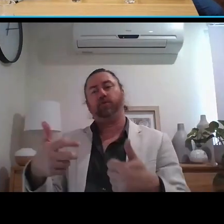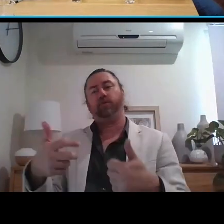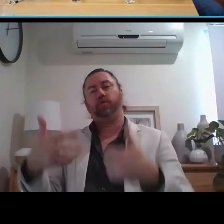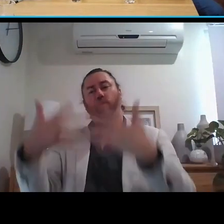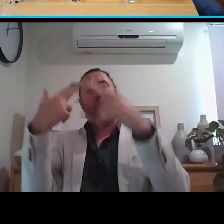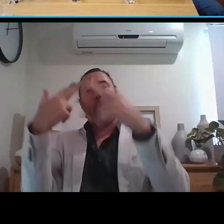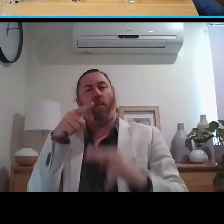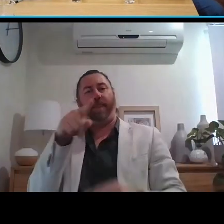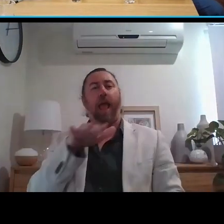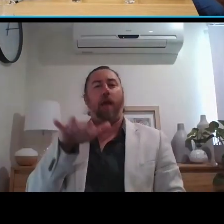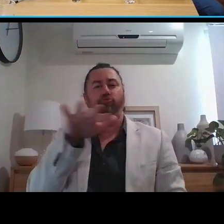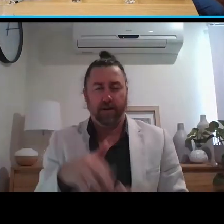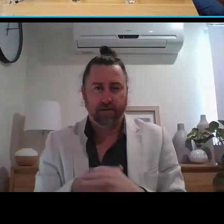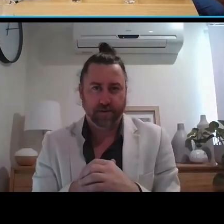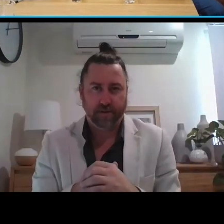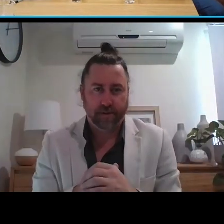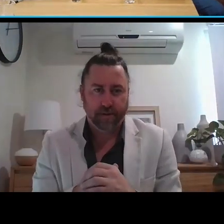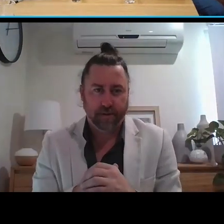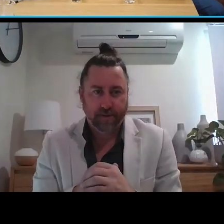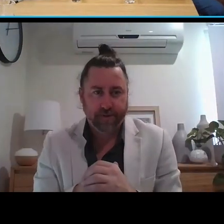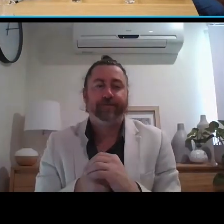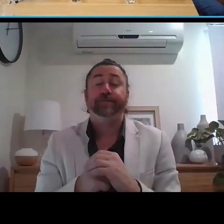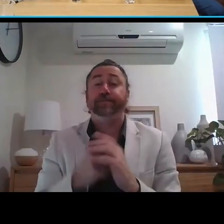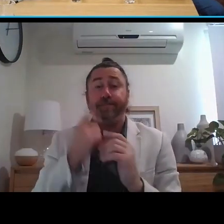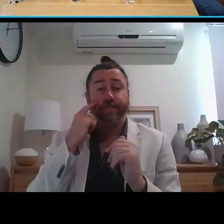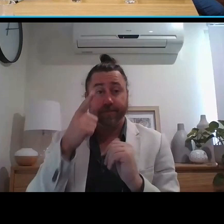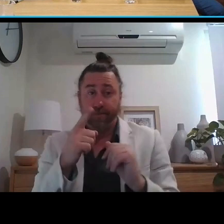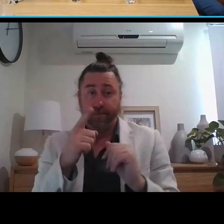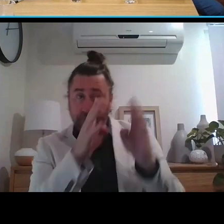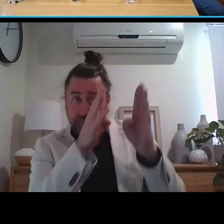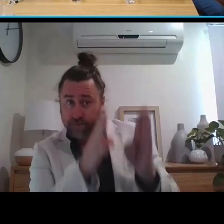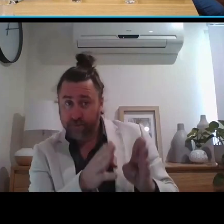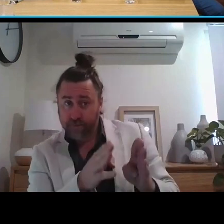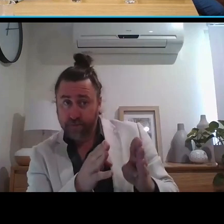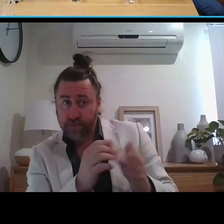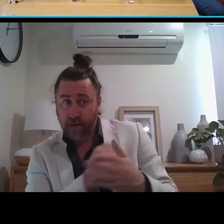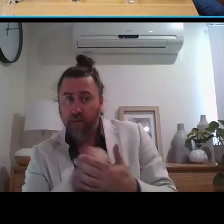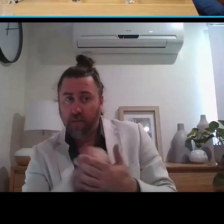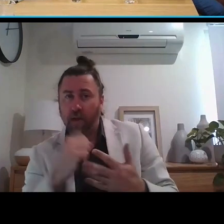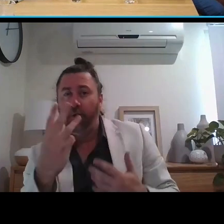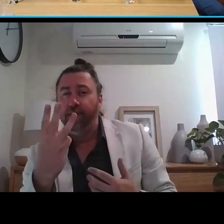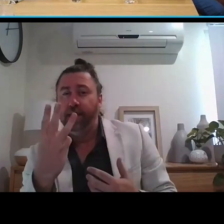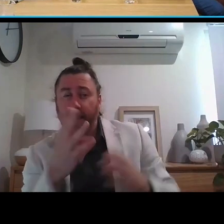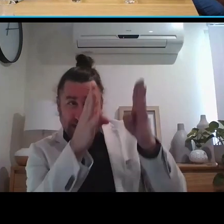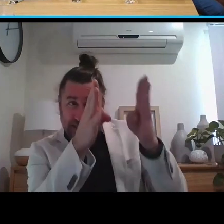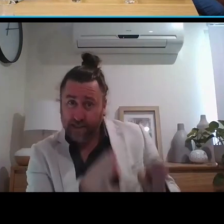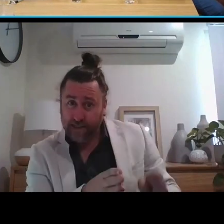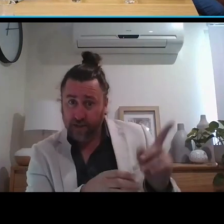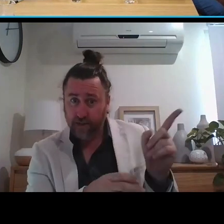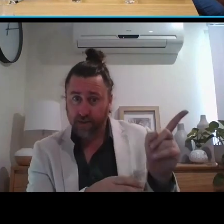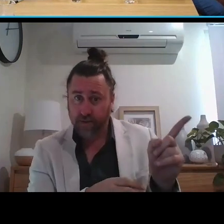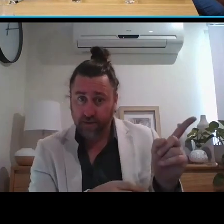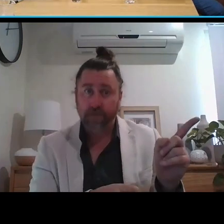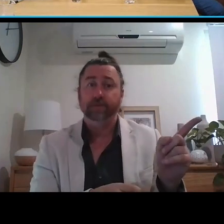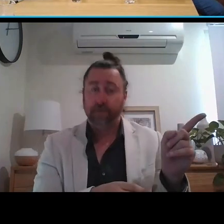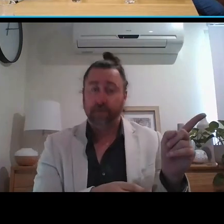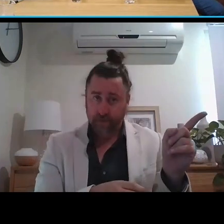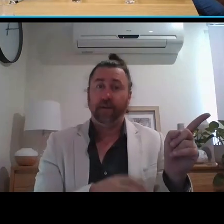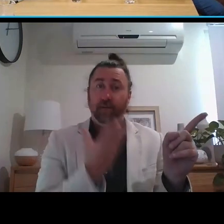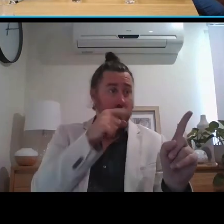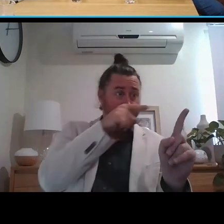And using the thresholds that are shown again on the screen under item 3, a star rating is allocated